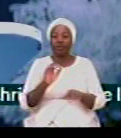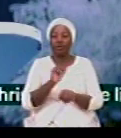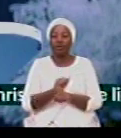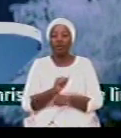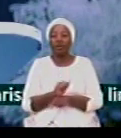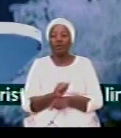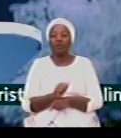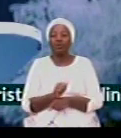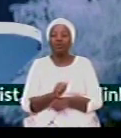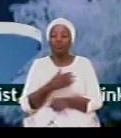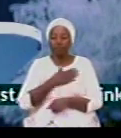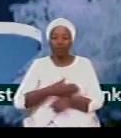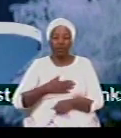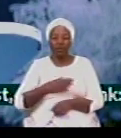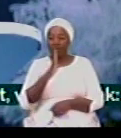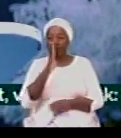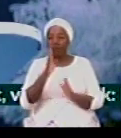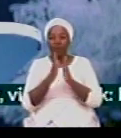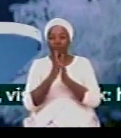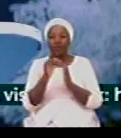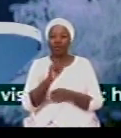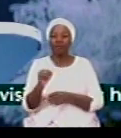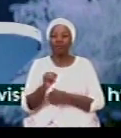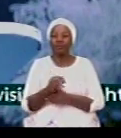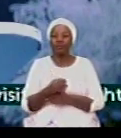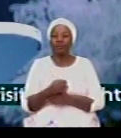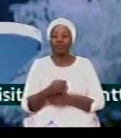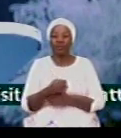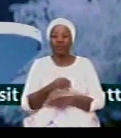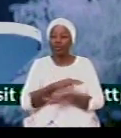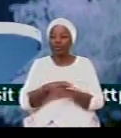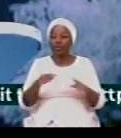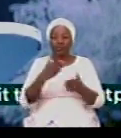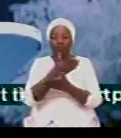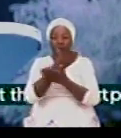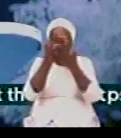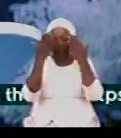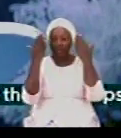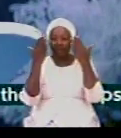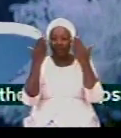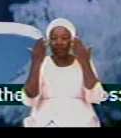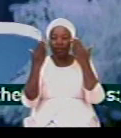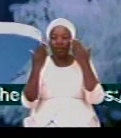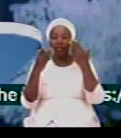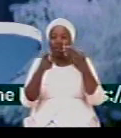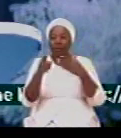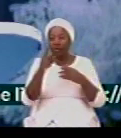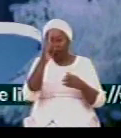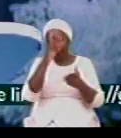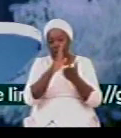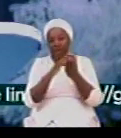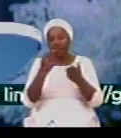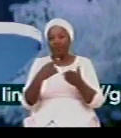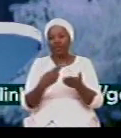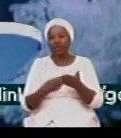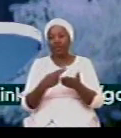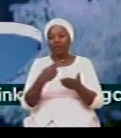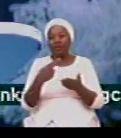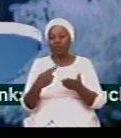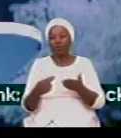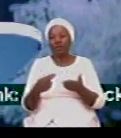Don't forget, you believe the report, you will see the arm of the Lord revealed to you.